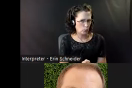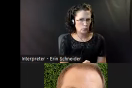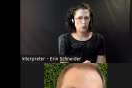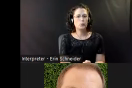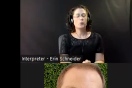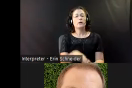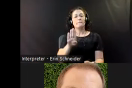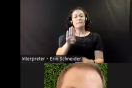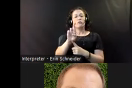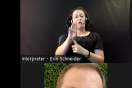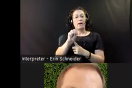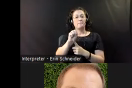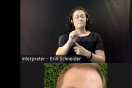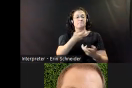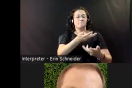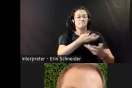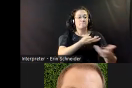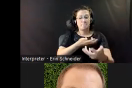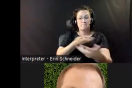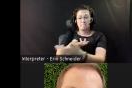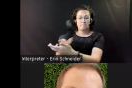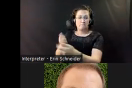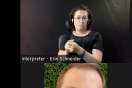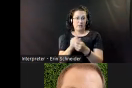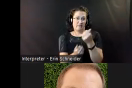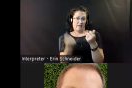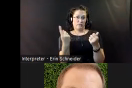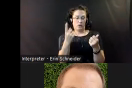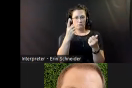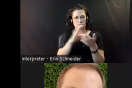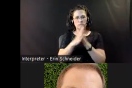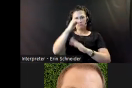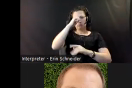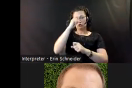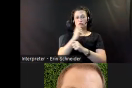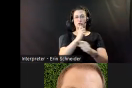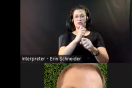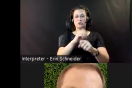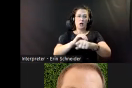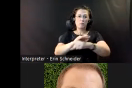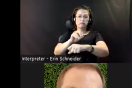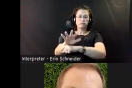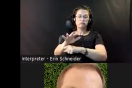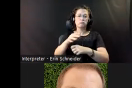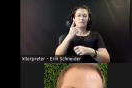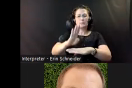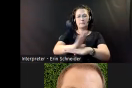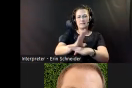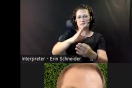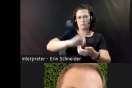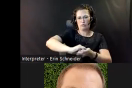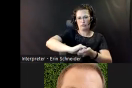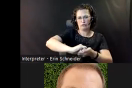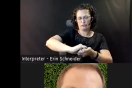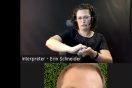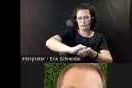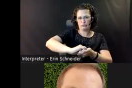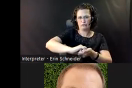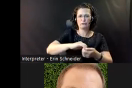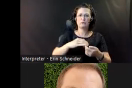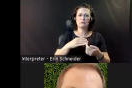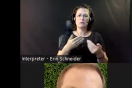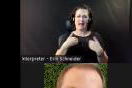one place the strategic advisor, the main strategic partner for the business partner, to be able to have those conversations.